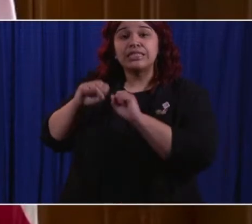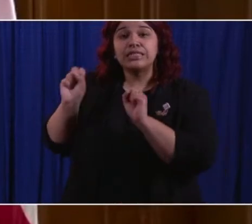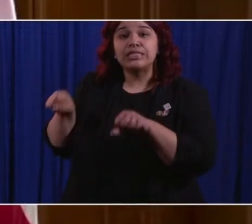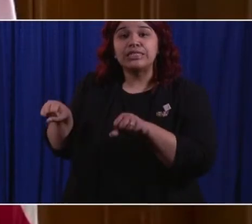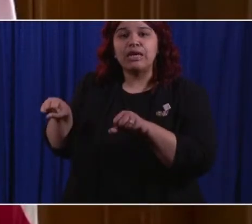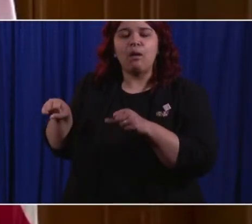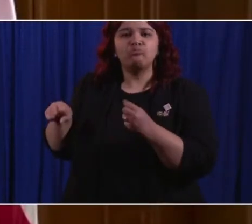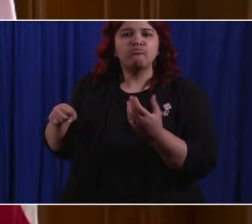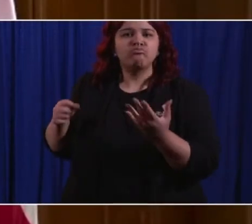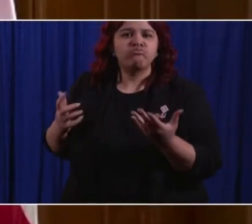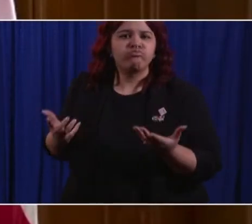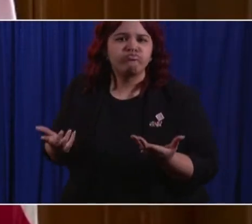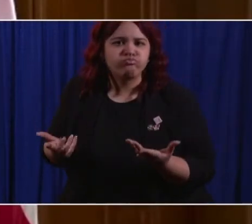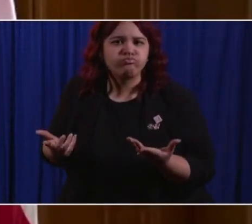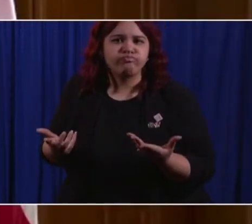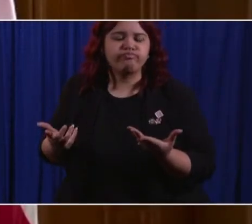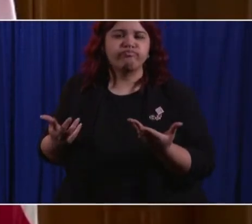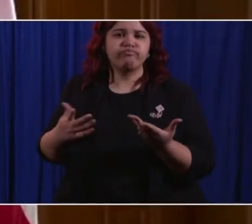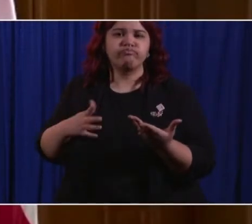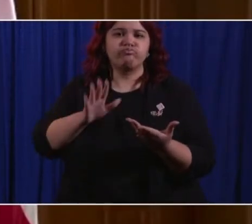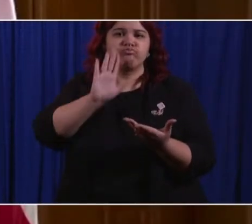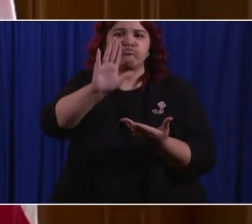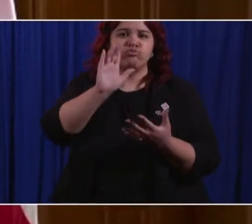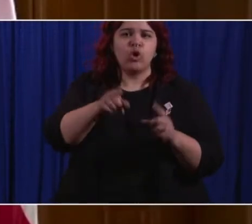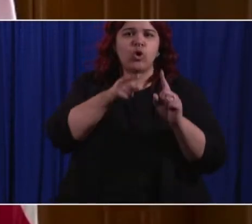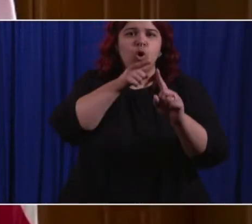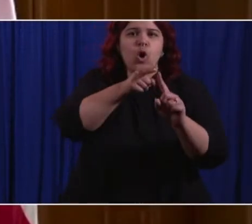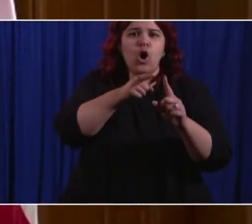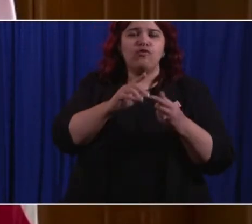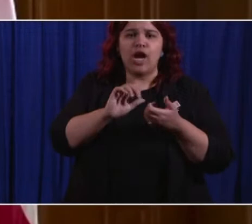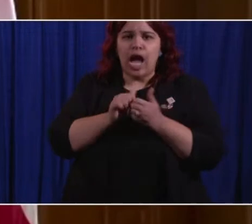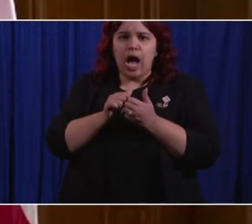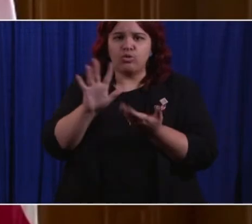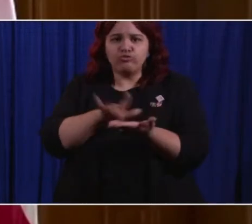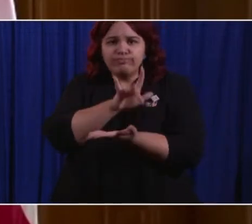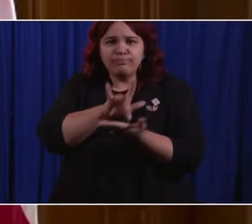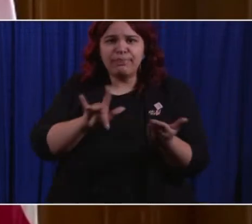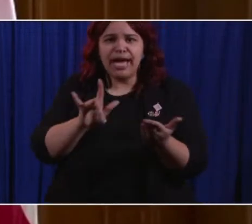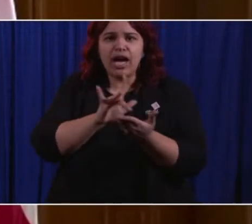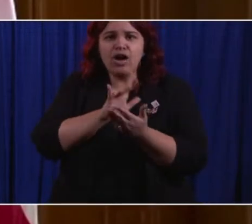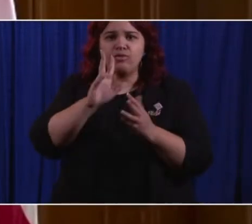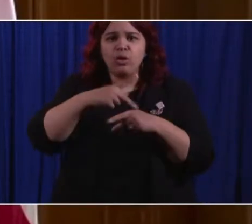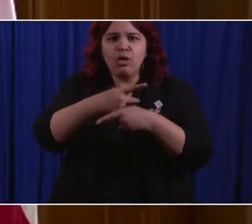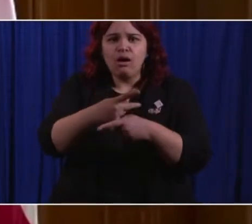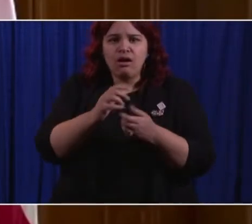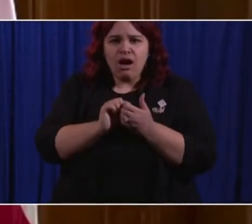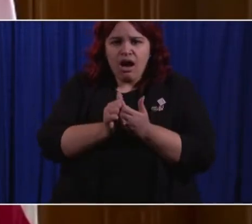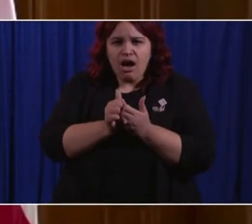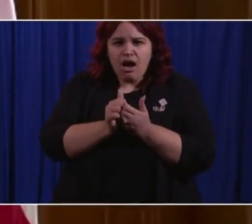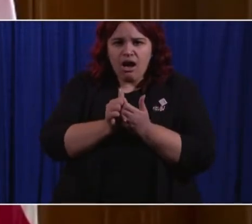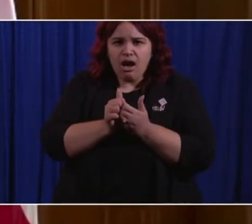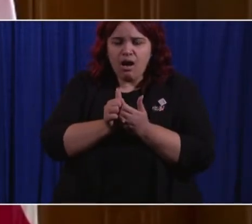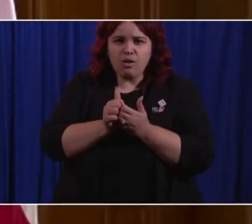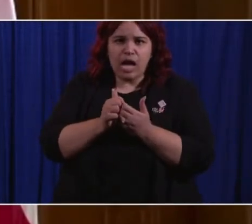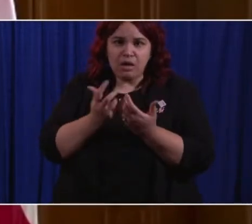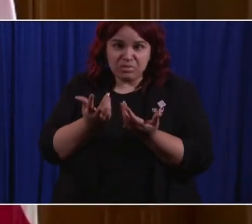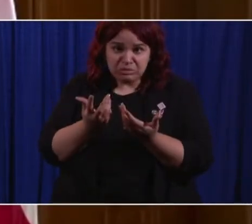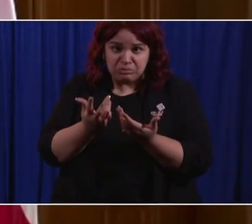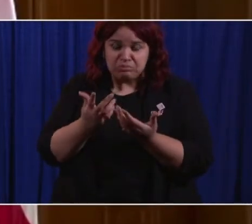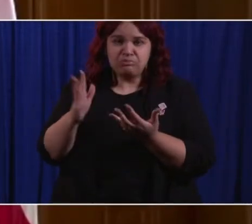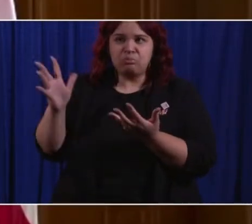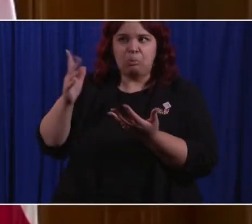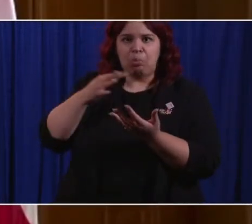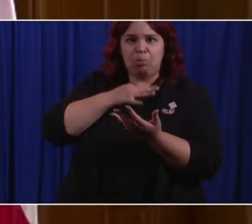issue? And is that something you might favor seeing included in the operating budget, as President Huffman, I think, has previously suggested?